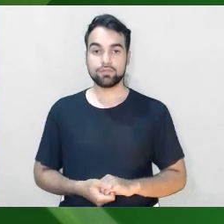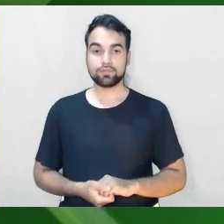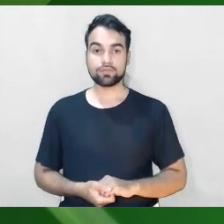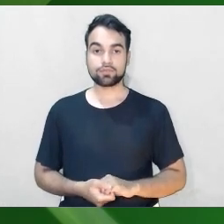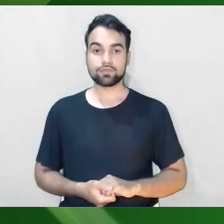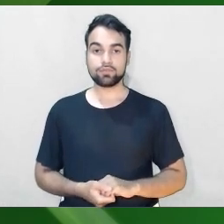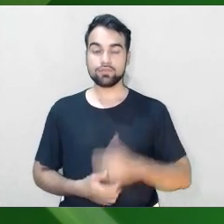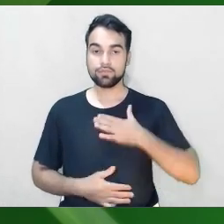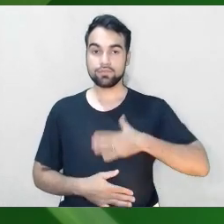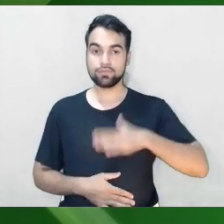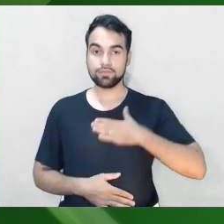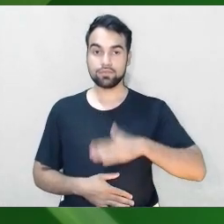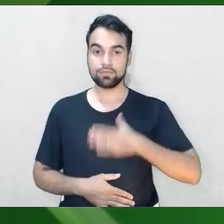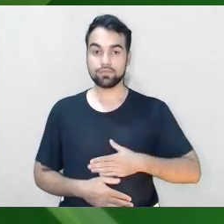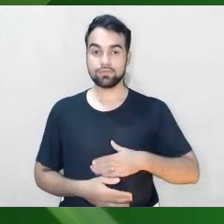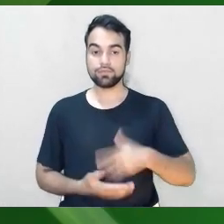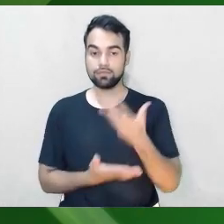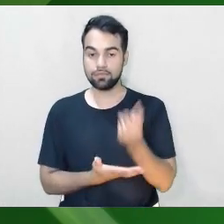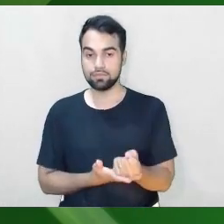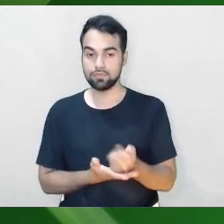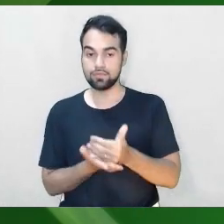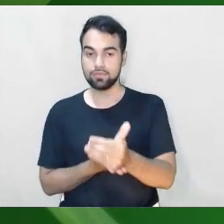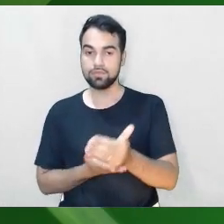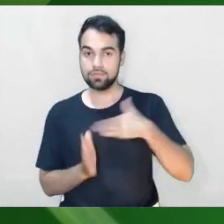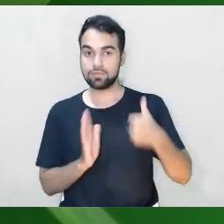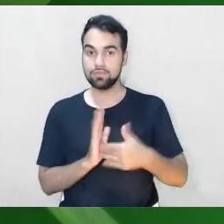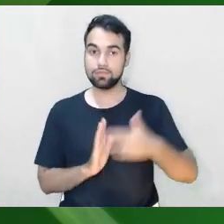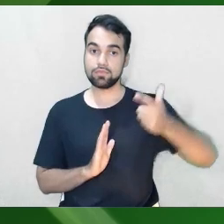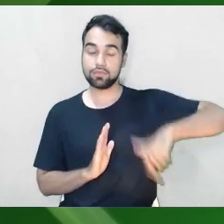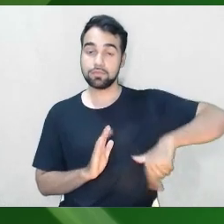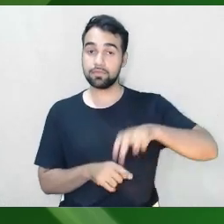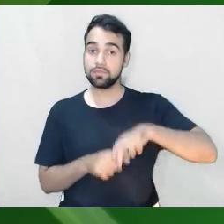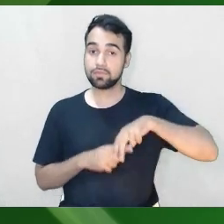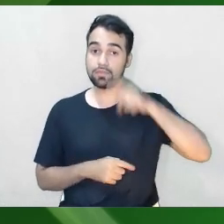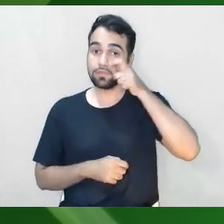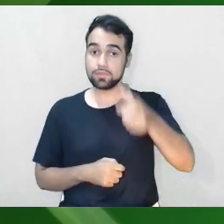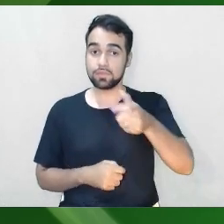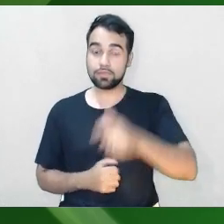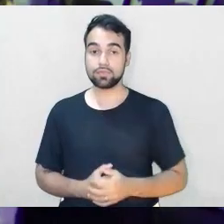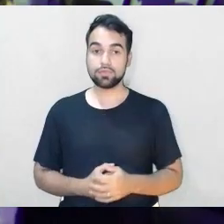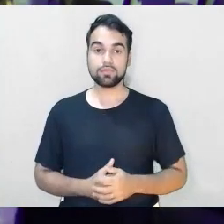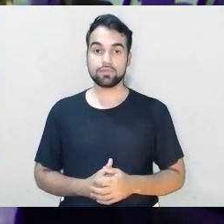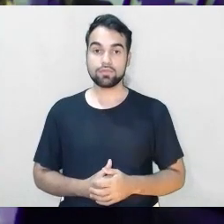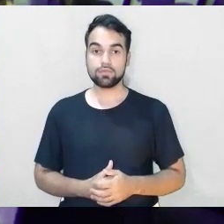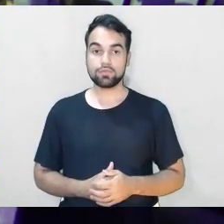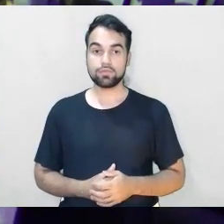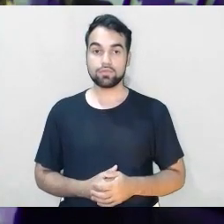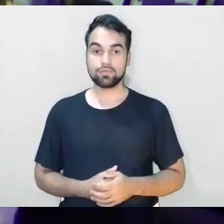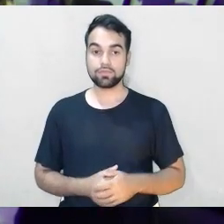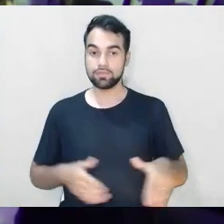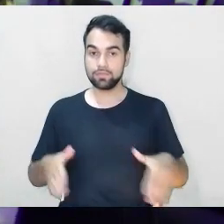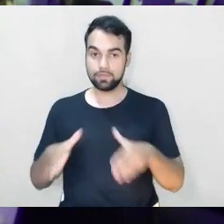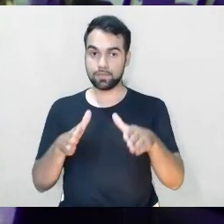at night or to download the app again and start it all over again. So we have this